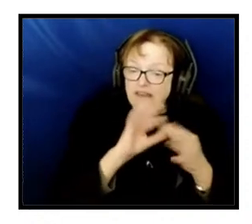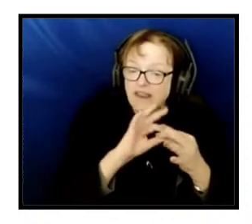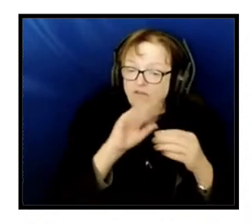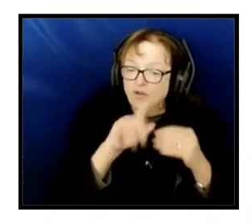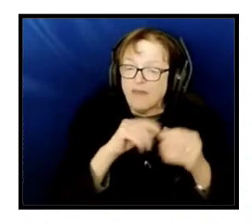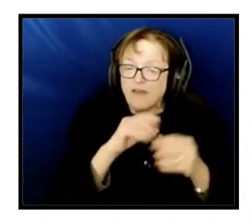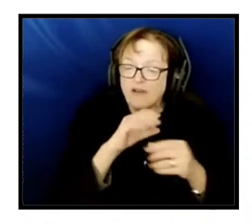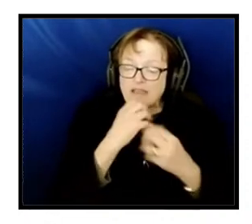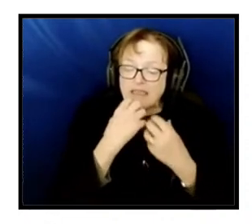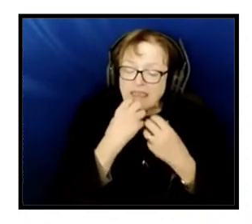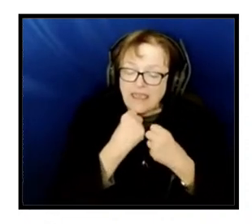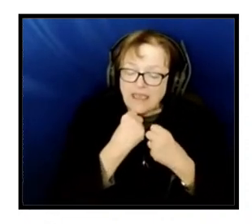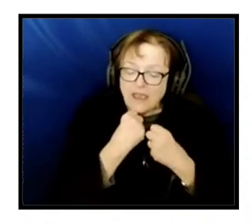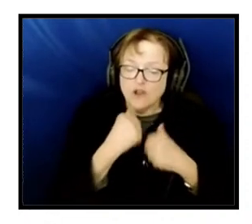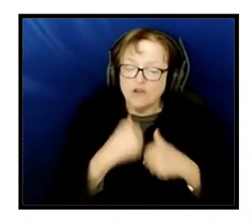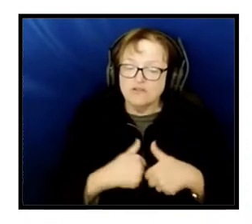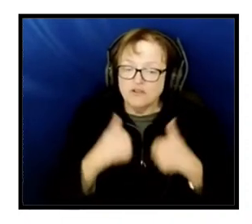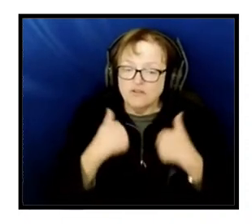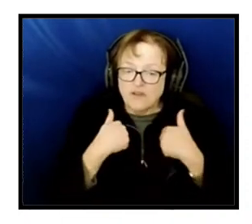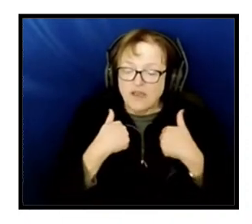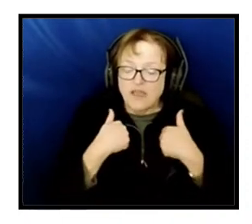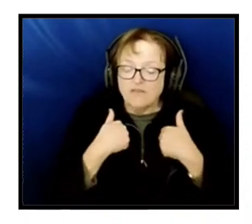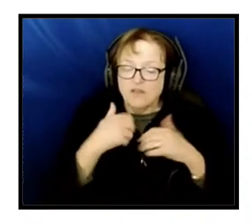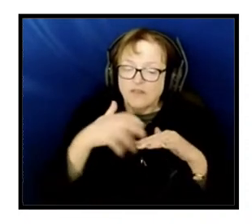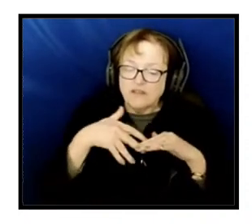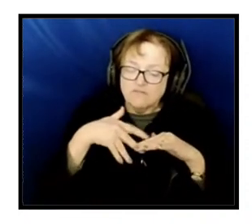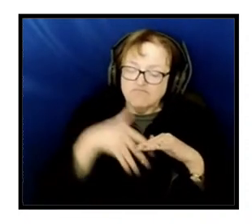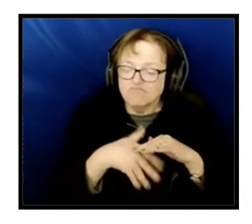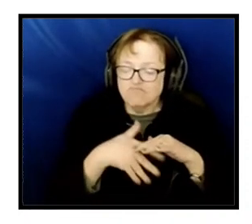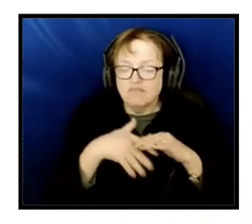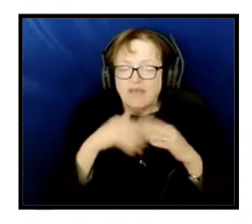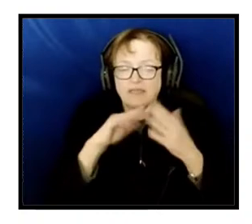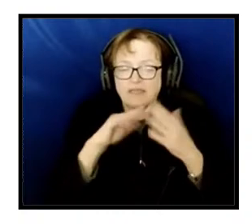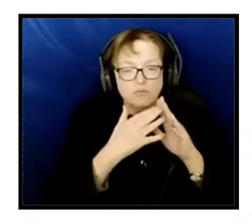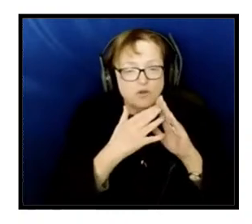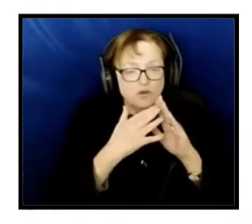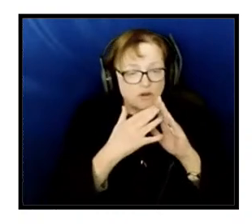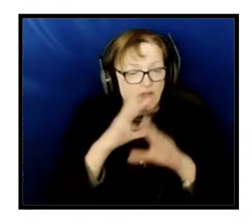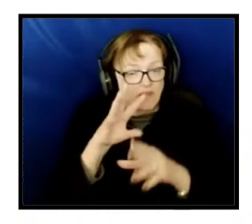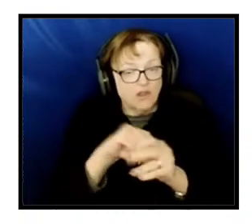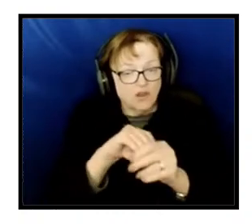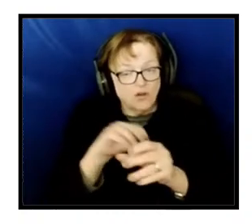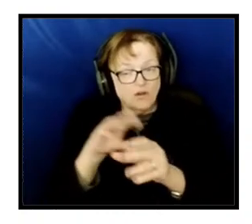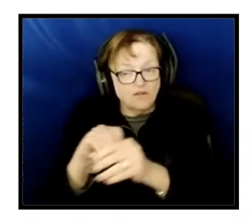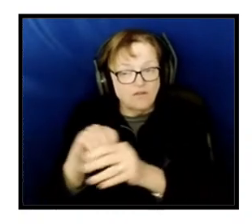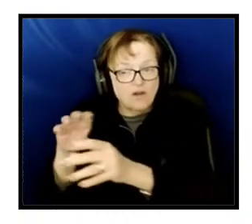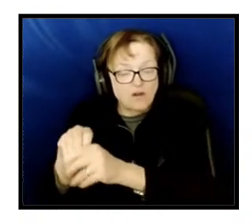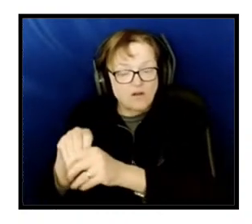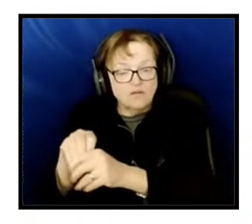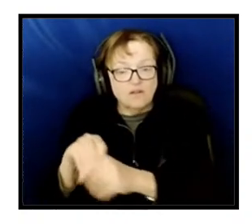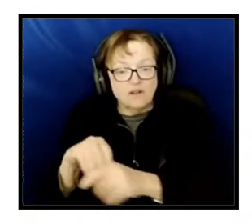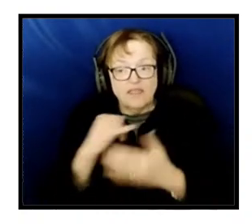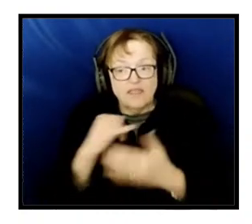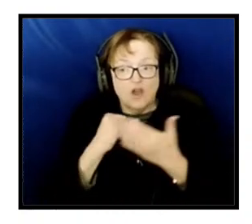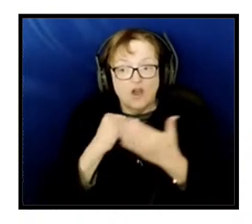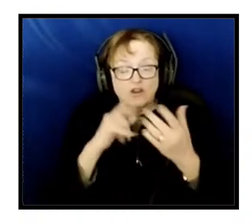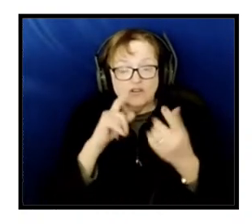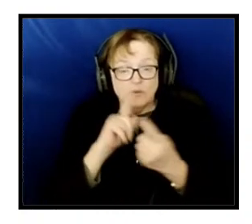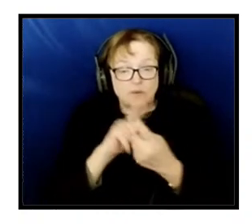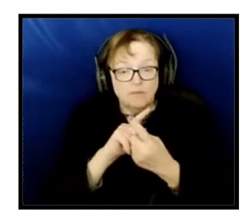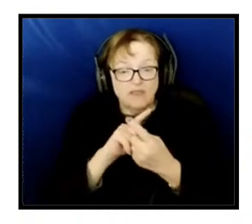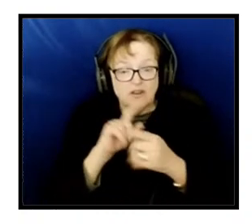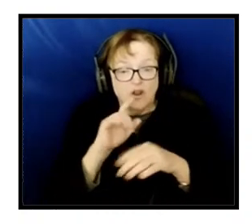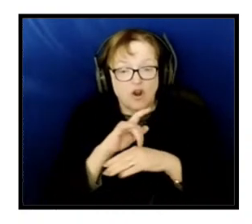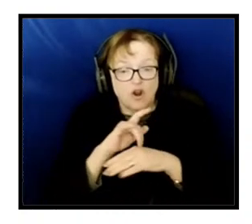survival that is so deeply rooted across the communities they are part of. The six artists we will meet tonight are early